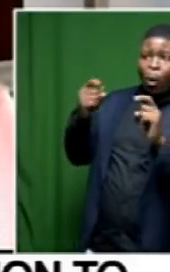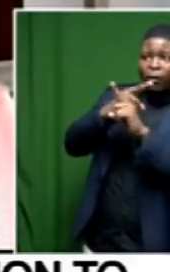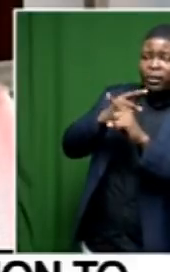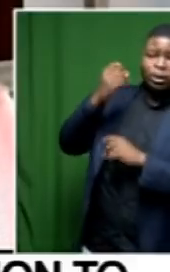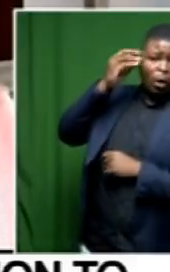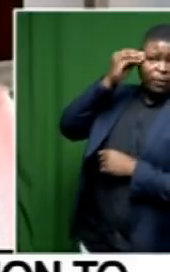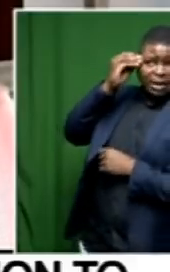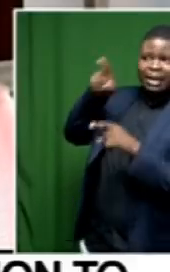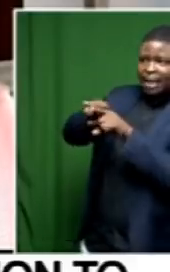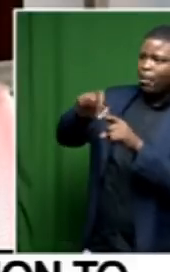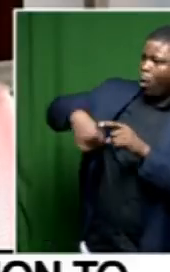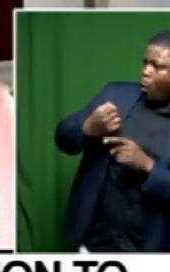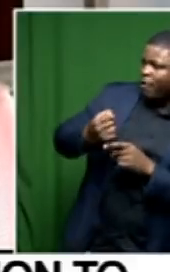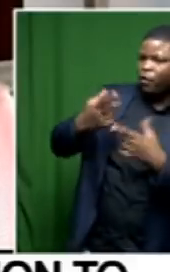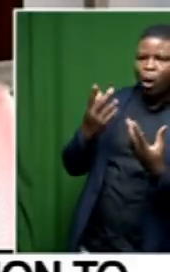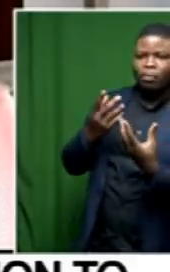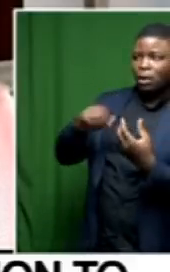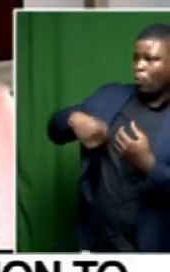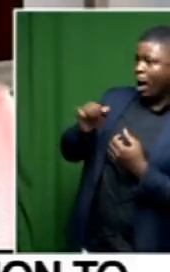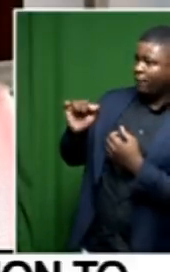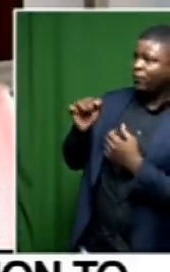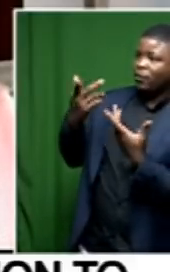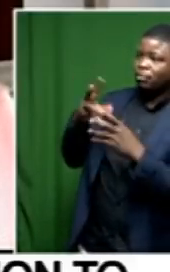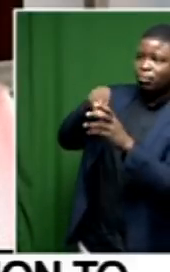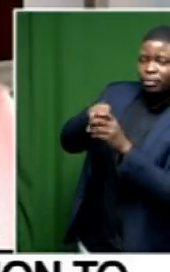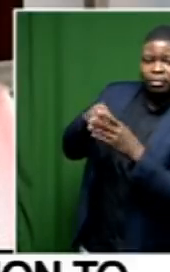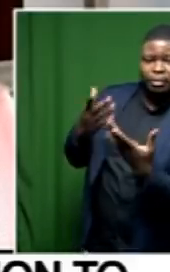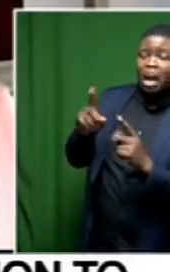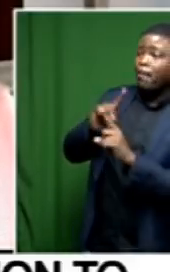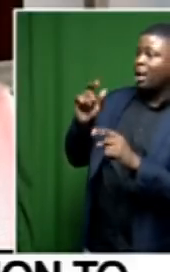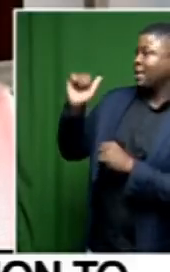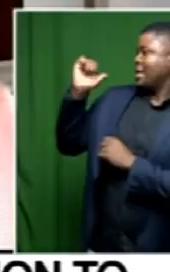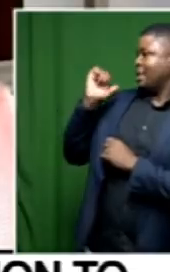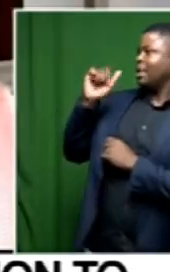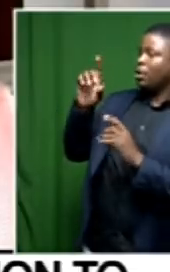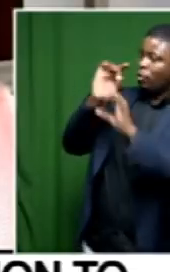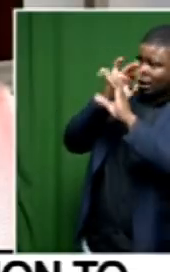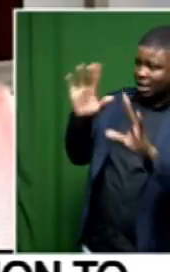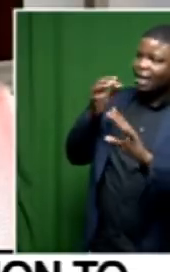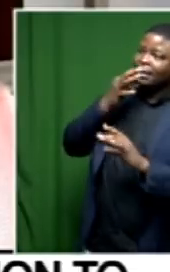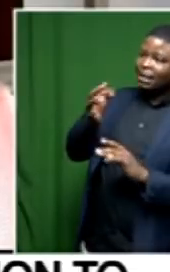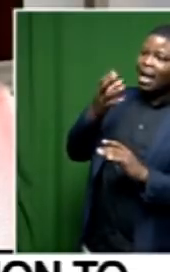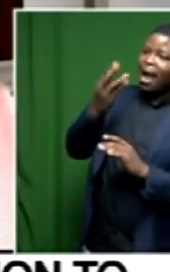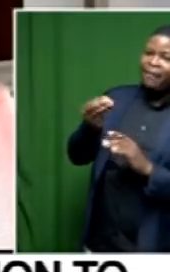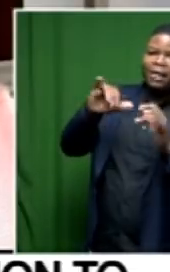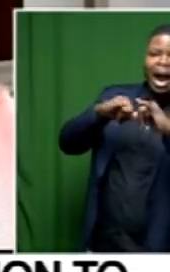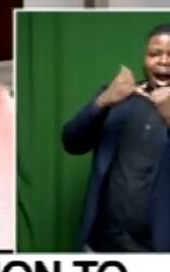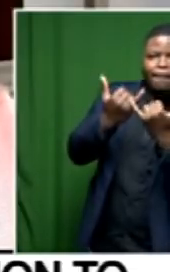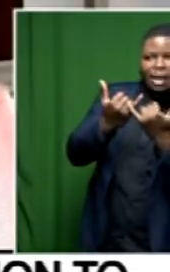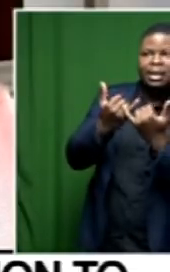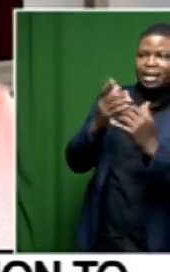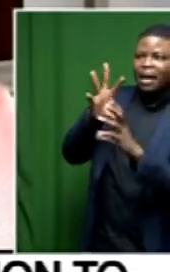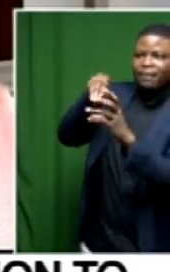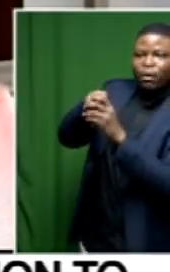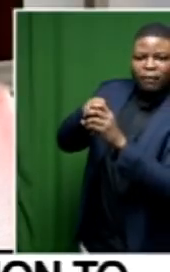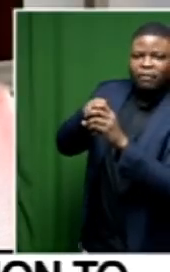are concerned. And yesterday, the SIU were very clear that there were companies involved that were directly linked to the